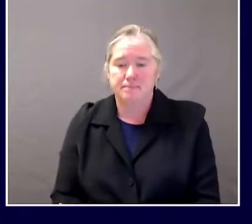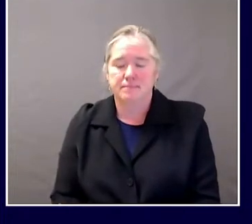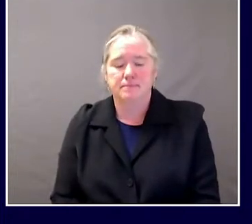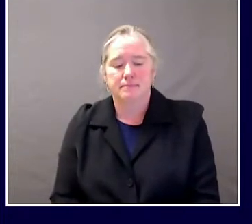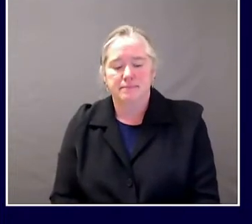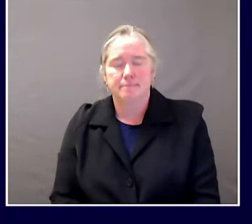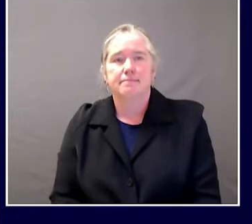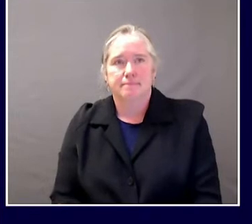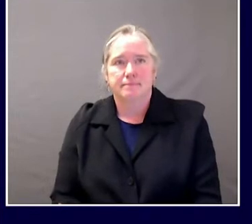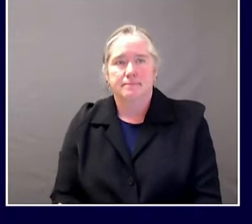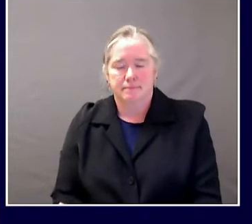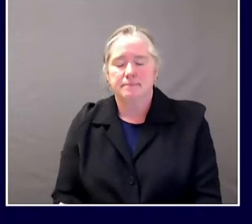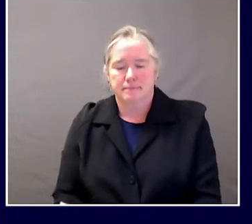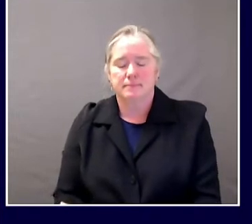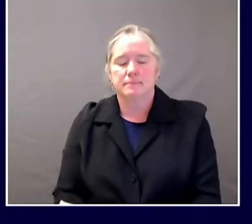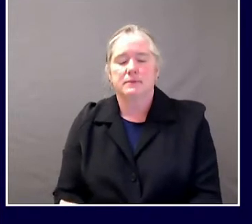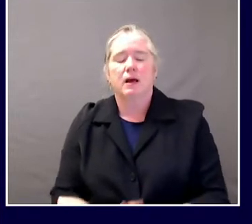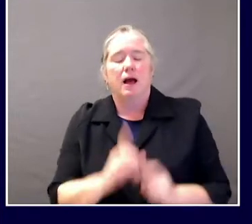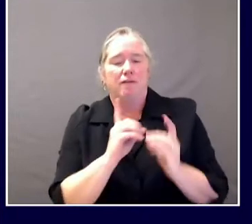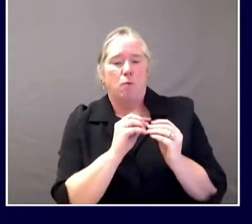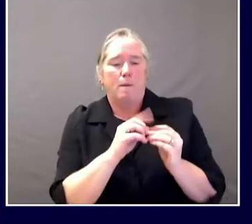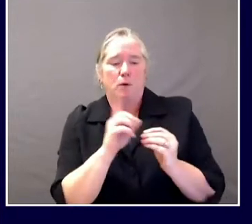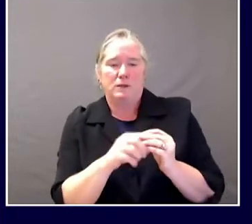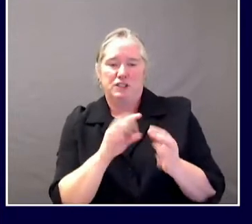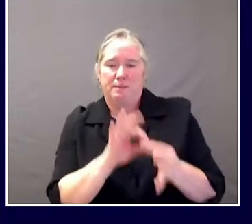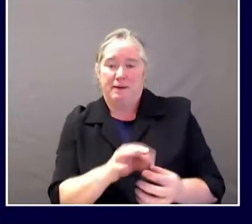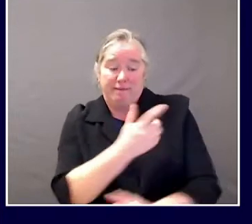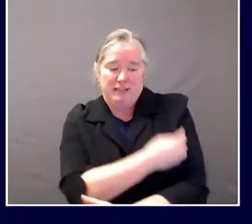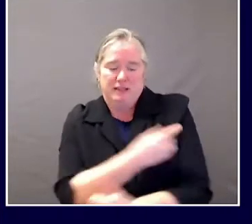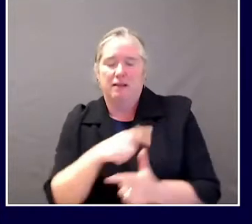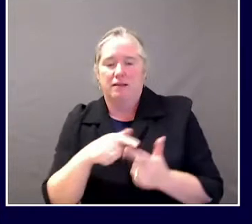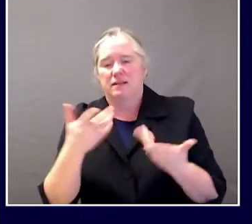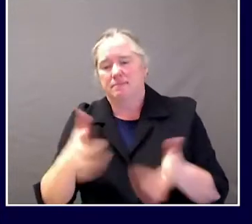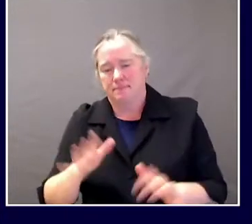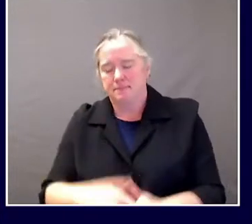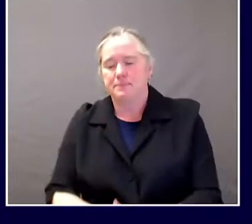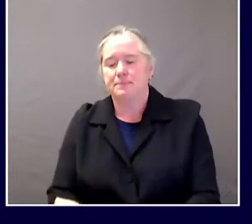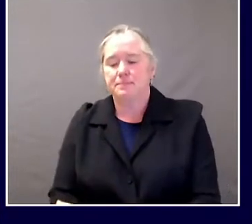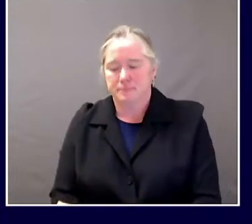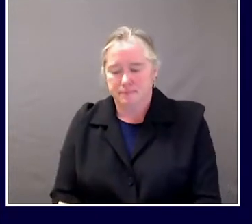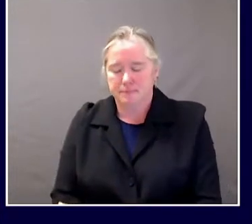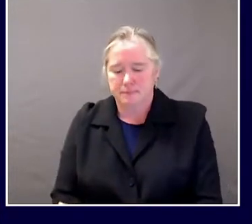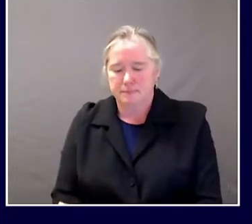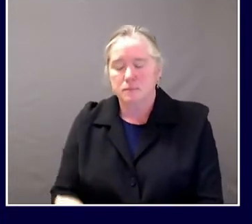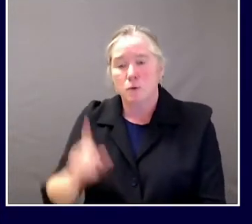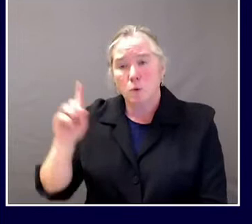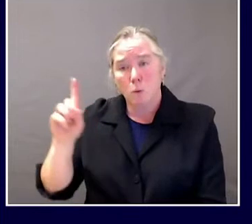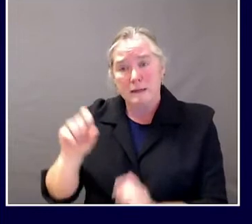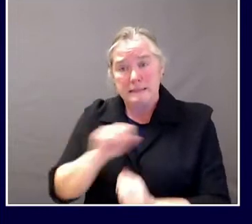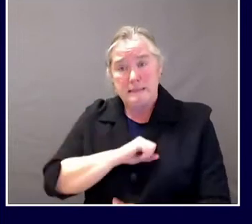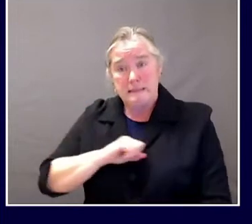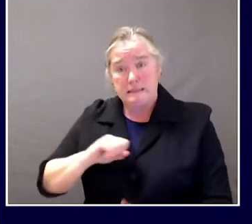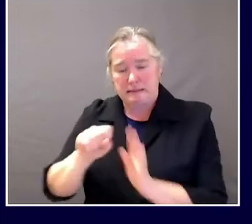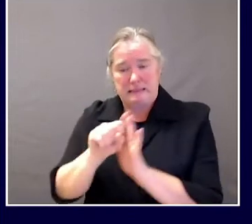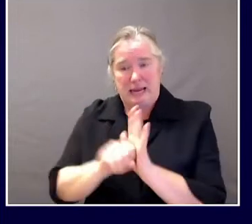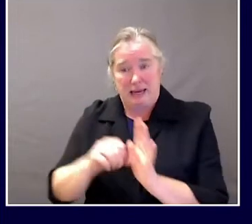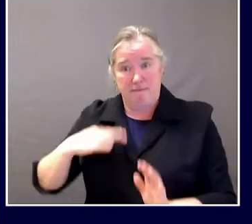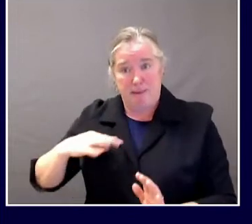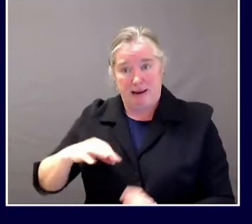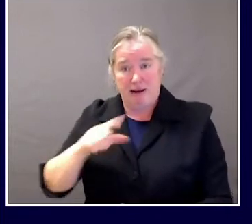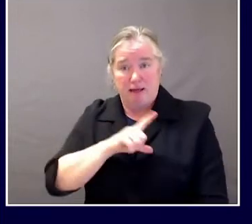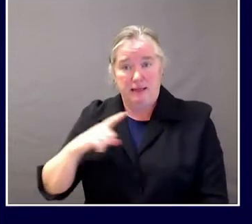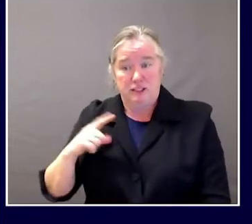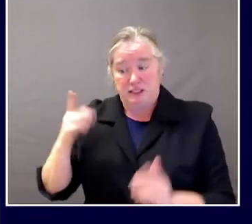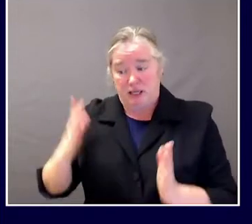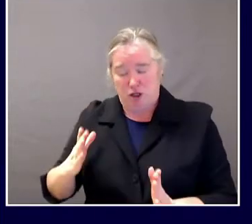other vaccine question, and then I'll be done. I got a call from a state legislator who suggested